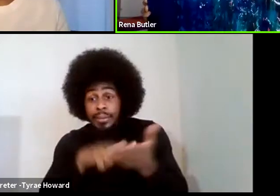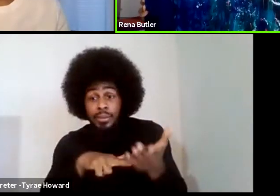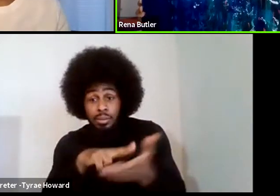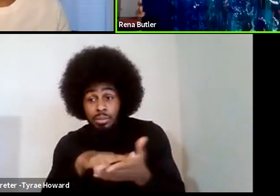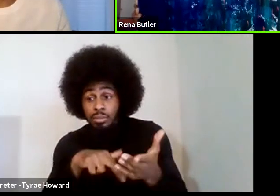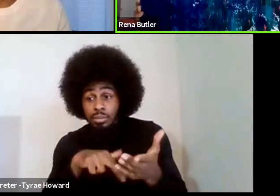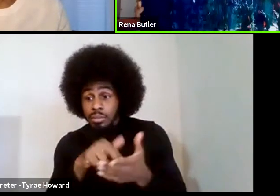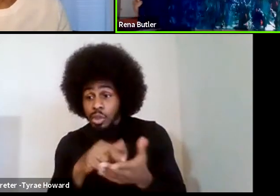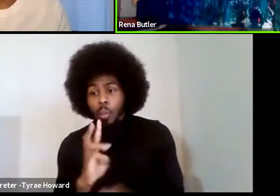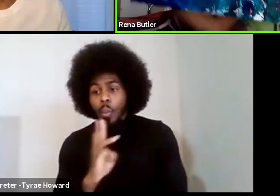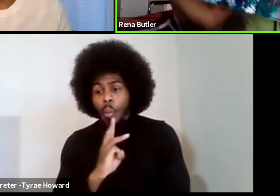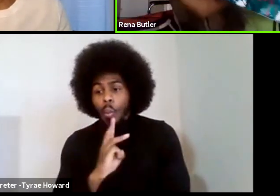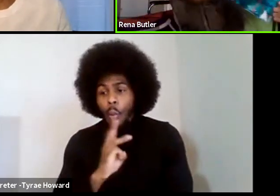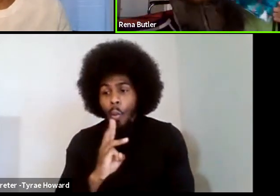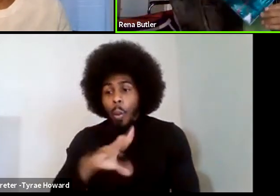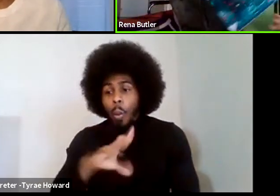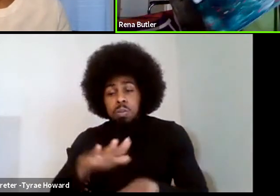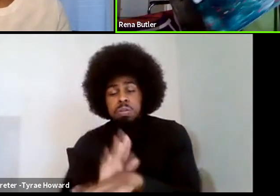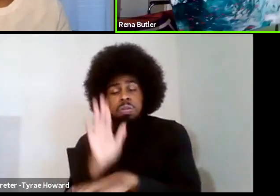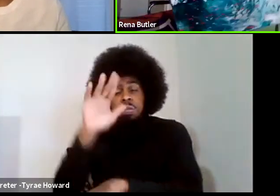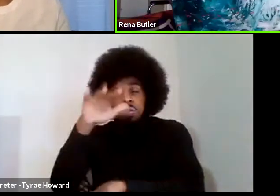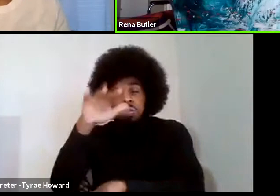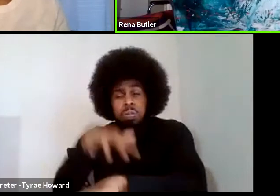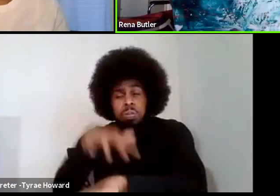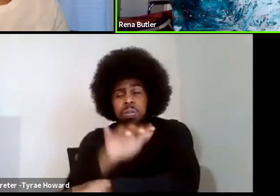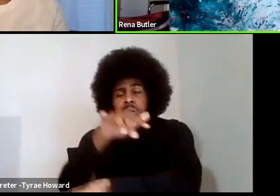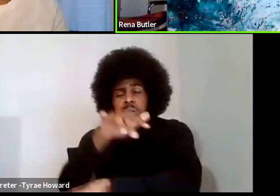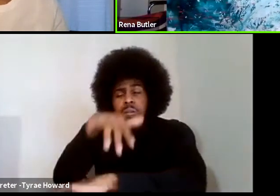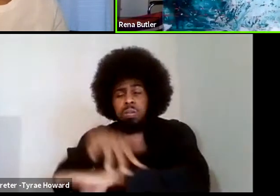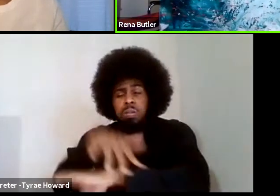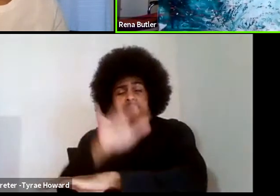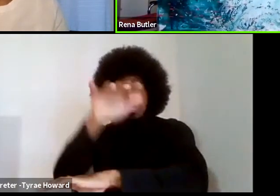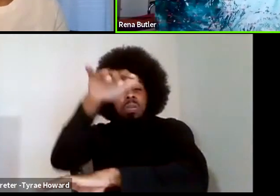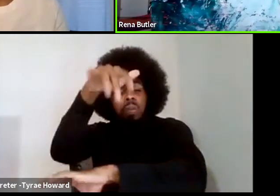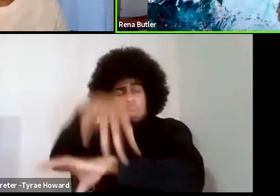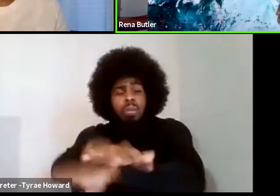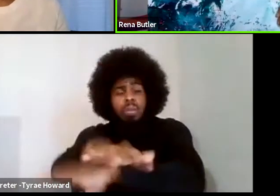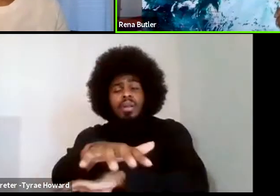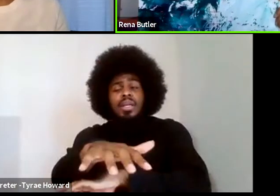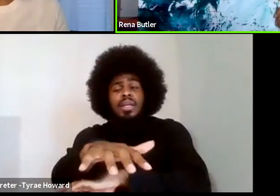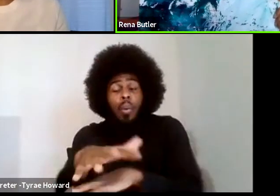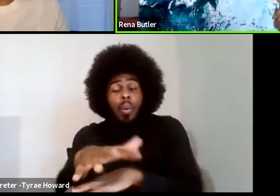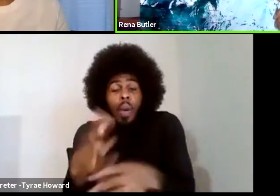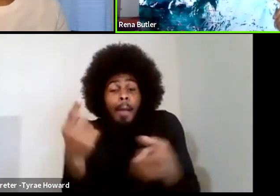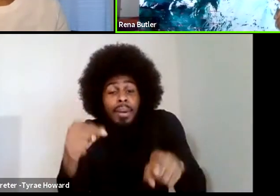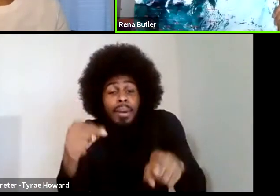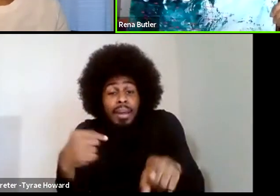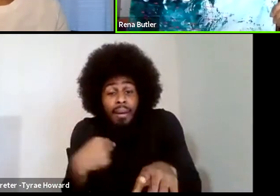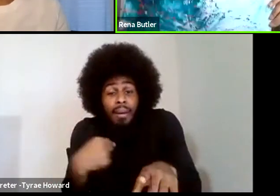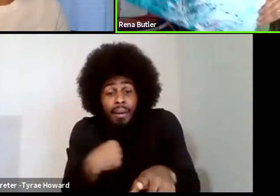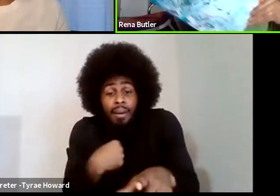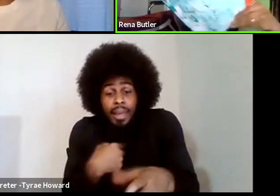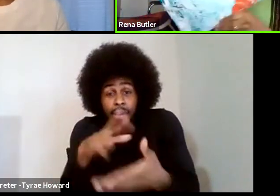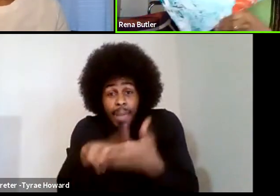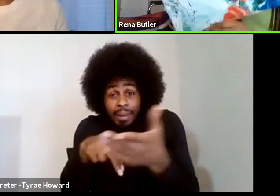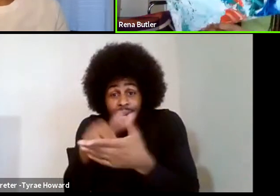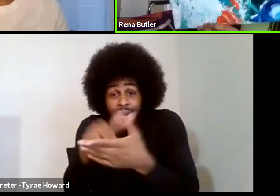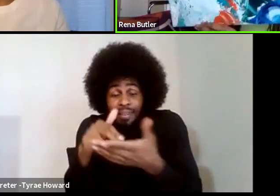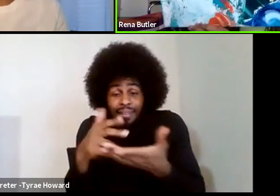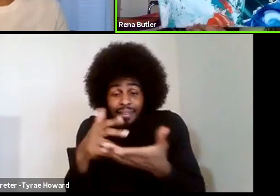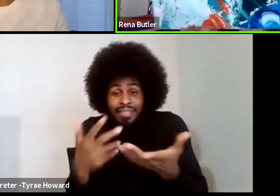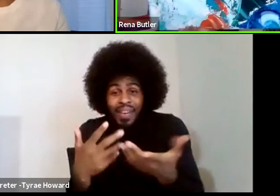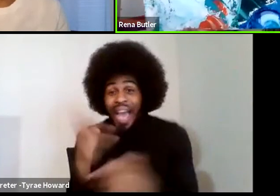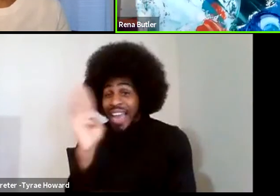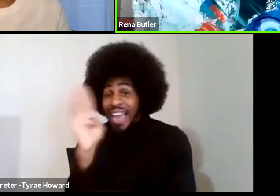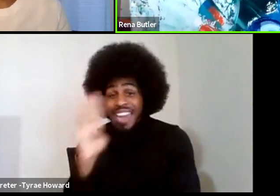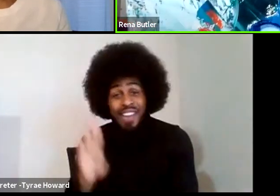spiritual marking, maybe something, but I'm starting to get into it. I have never been to a painting class